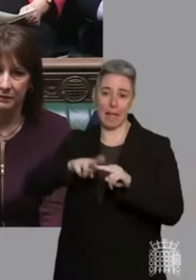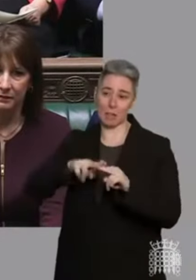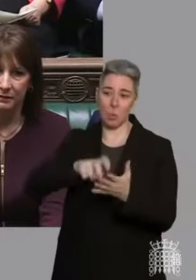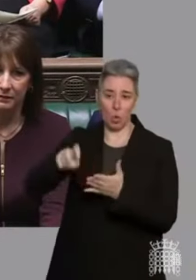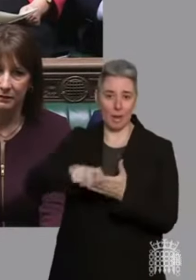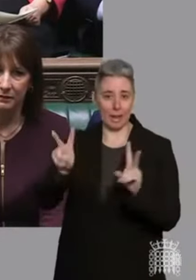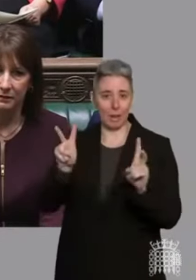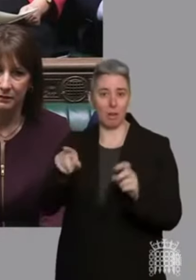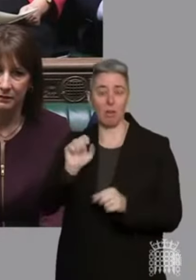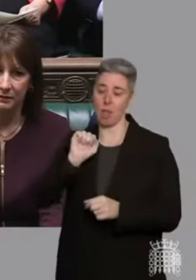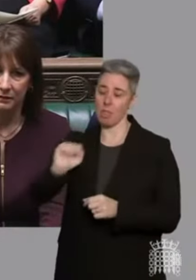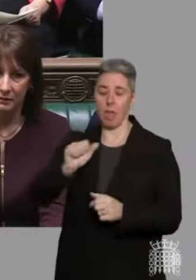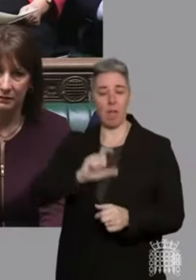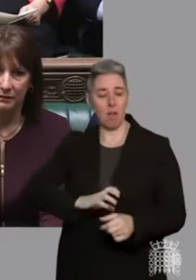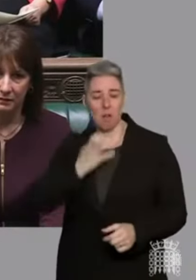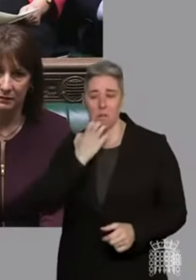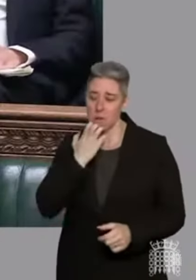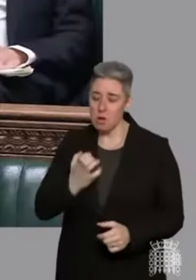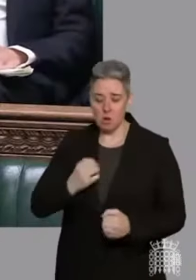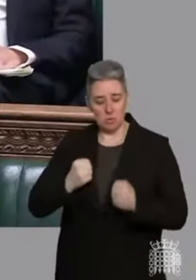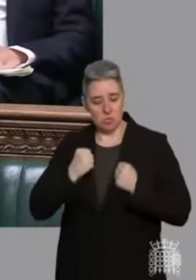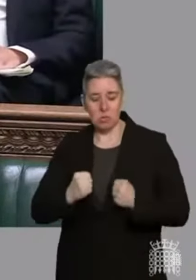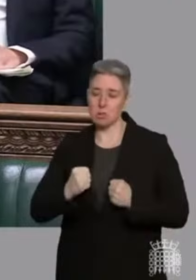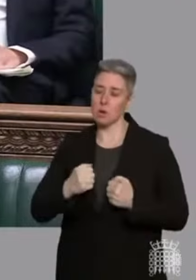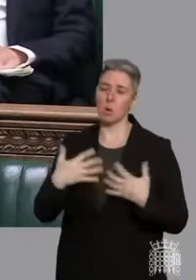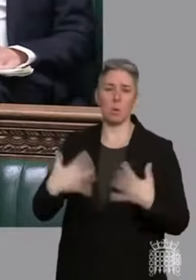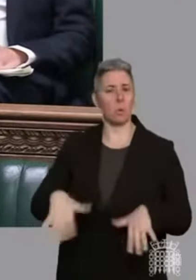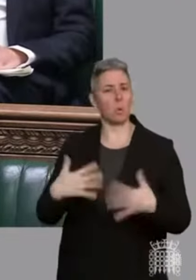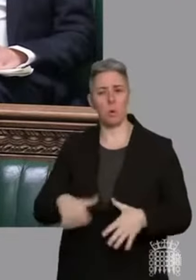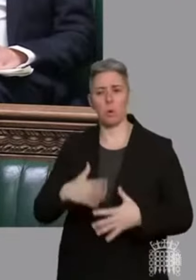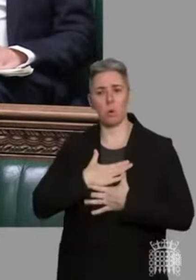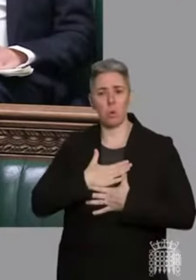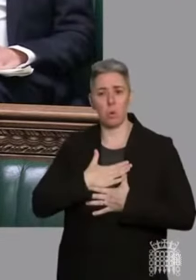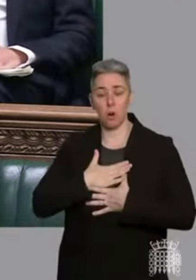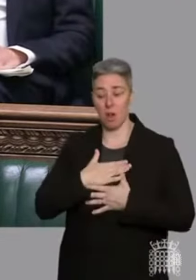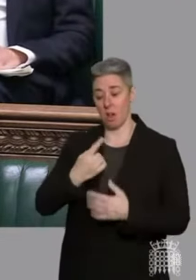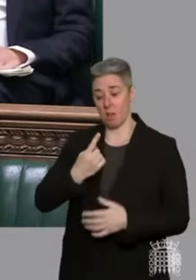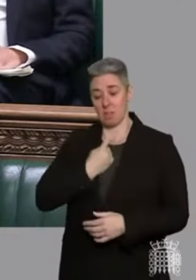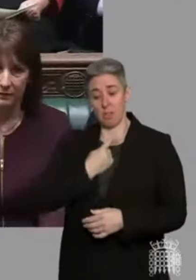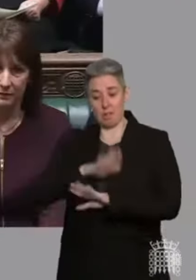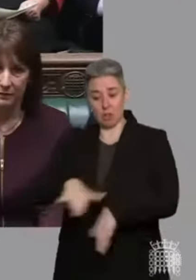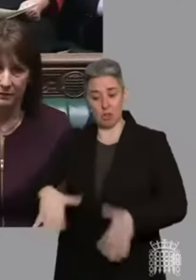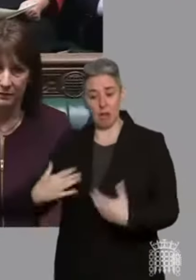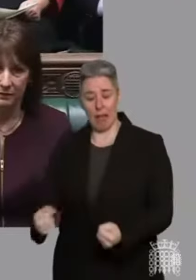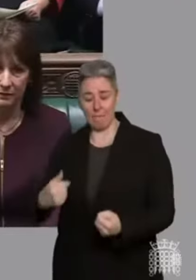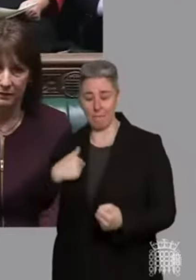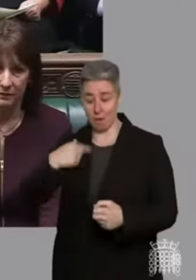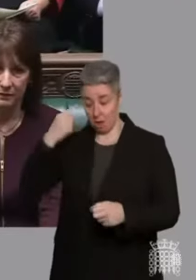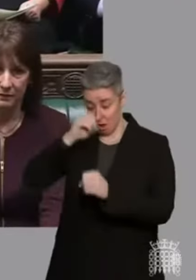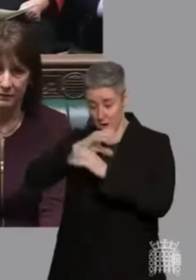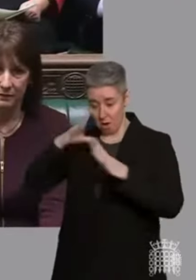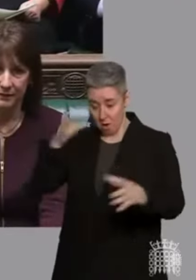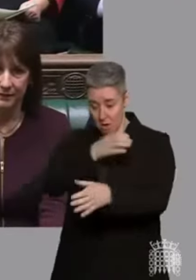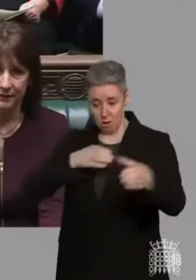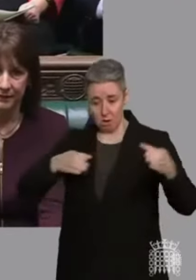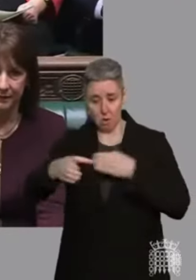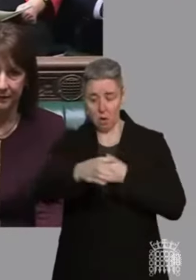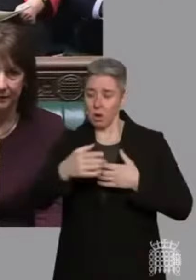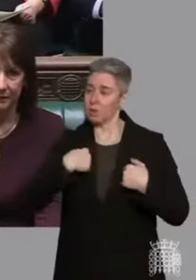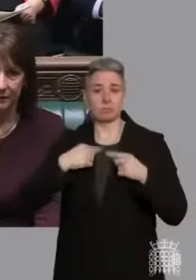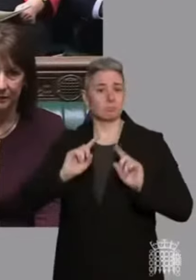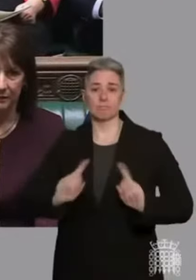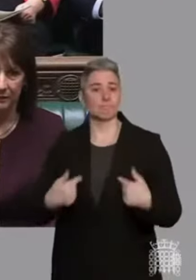children, I don't know how they're able to campaign in the way that they do. I'm not sure I would be able to do so. So, of course, I can assure